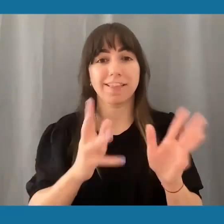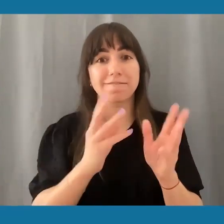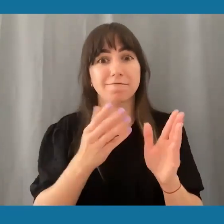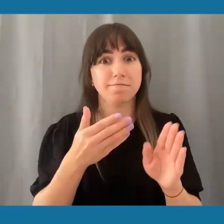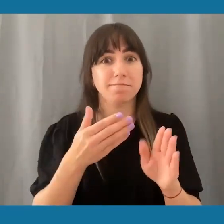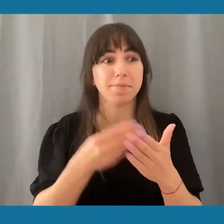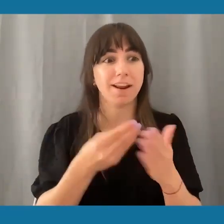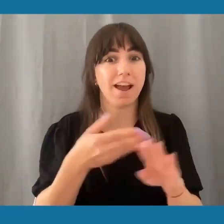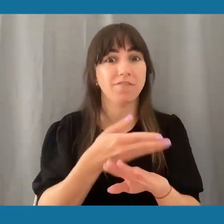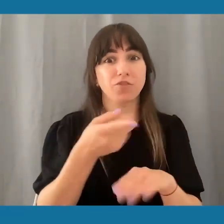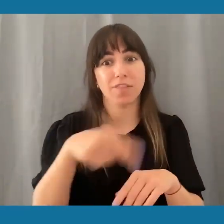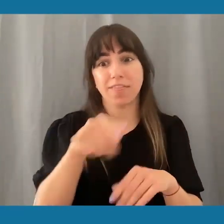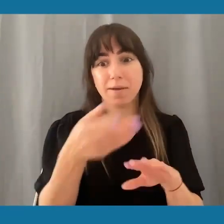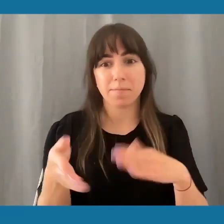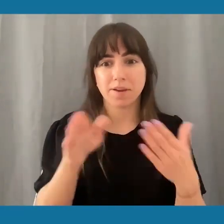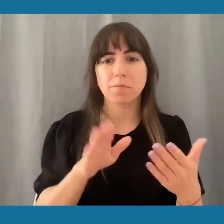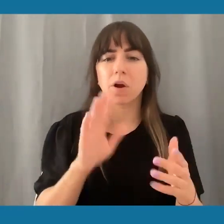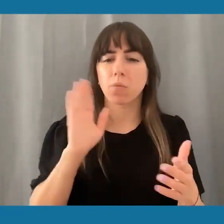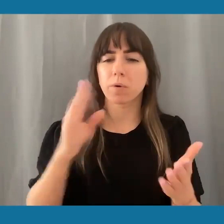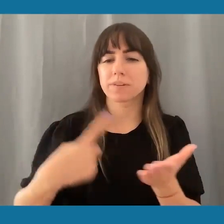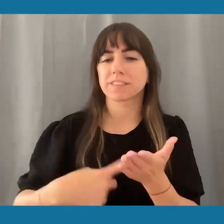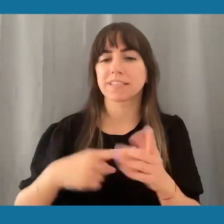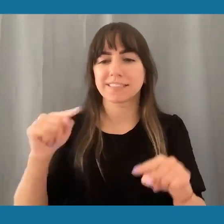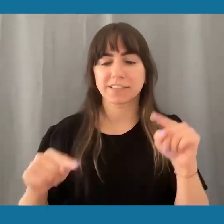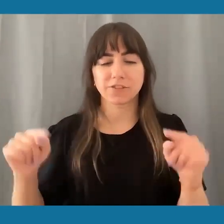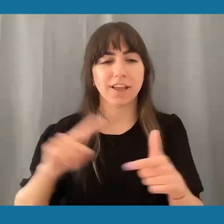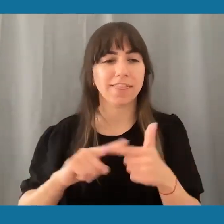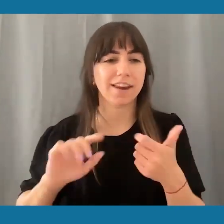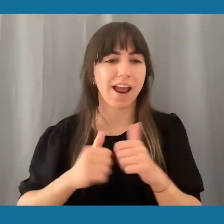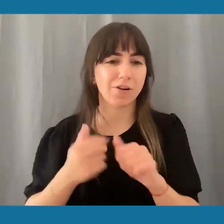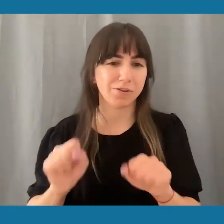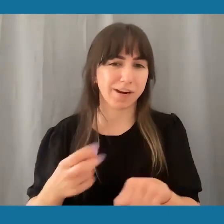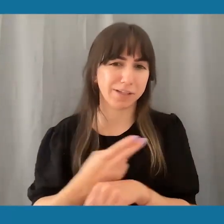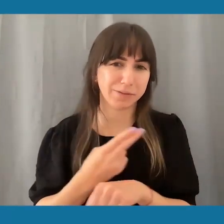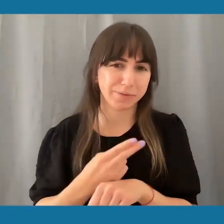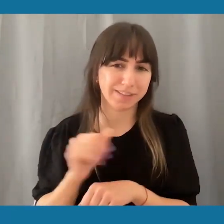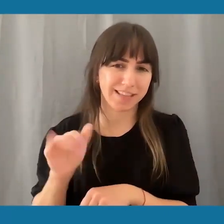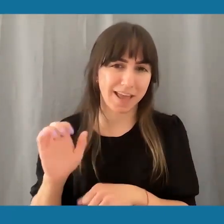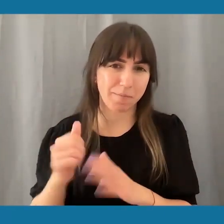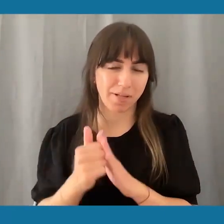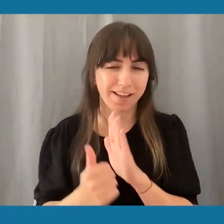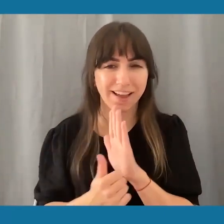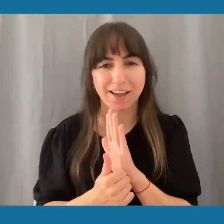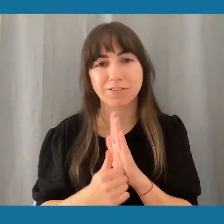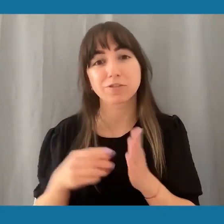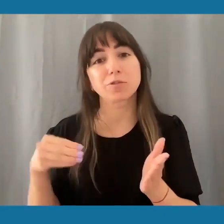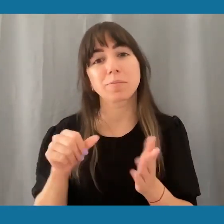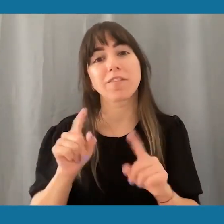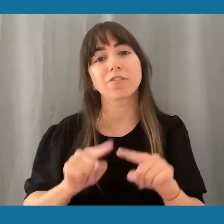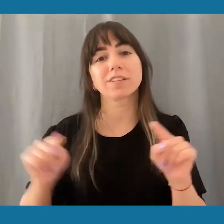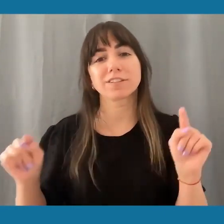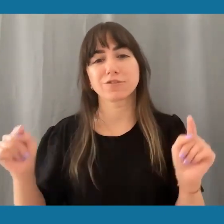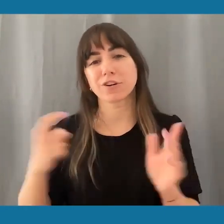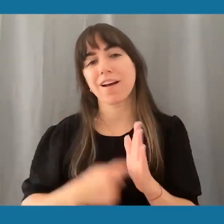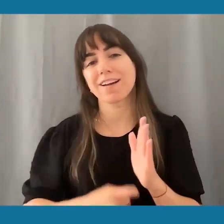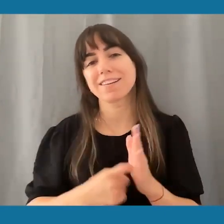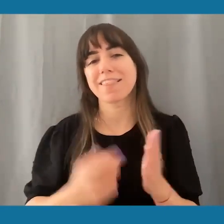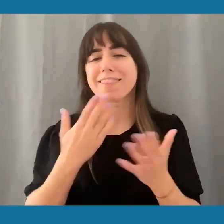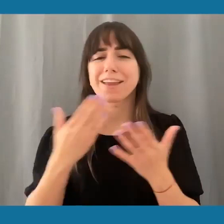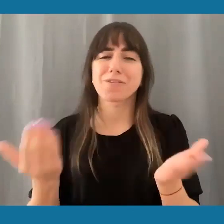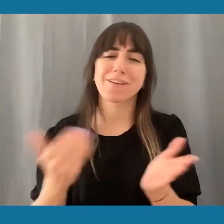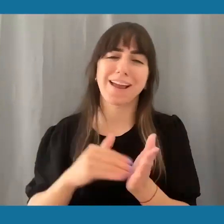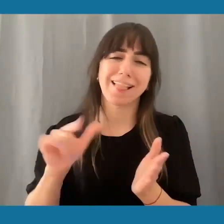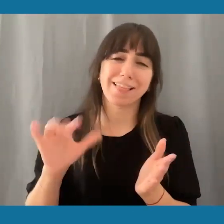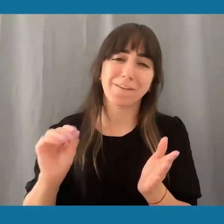and he'll kind of discuss those differences, and then also how you can use those with an ABLE account to pay for a variety of expenditures. So, Leo, thank you again so